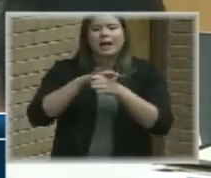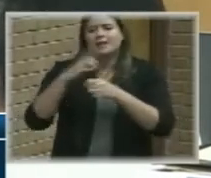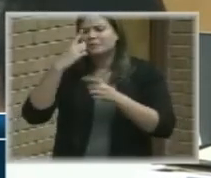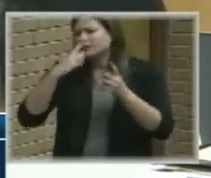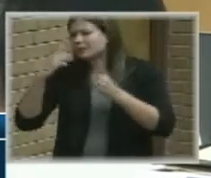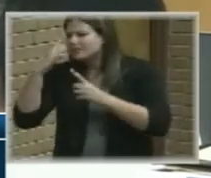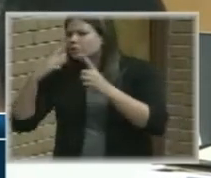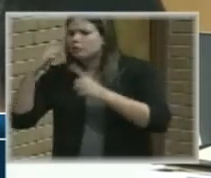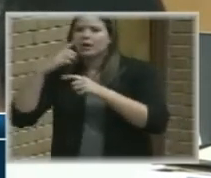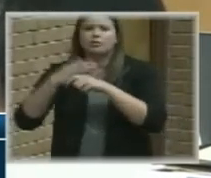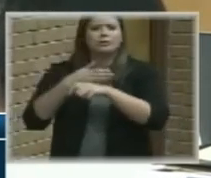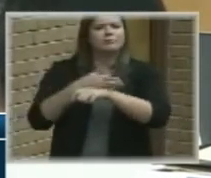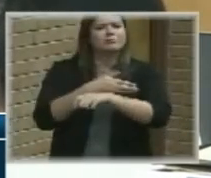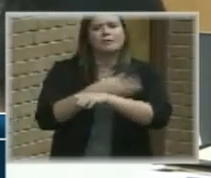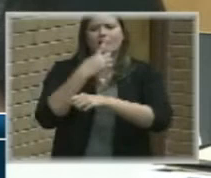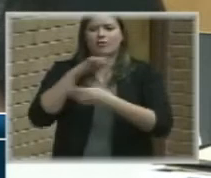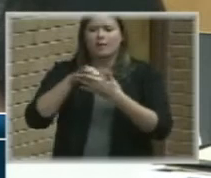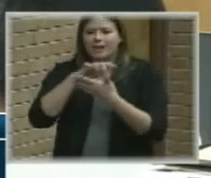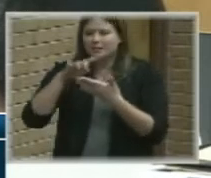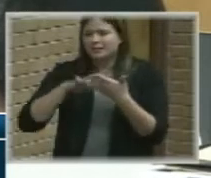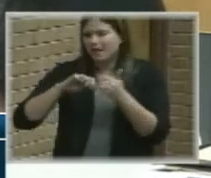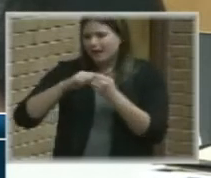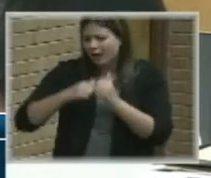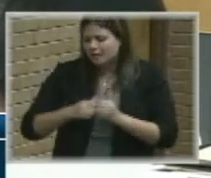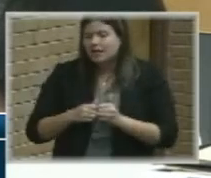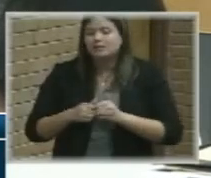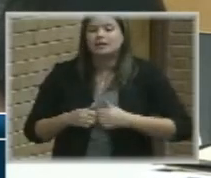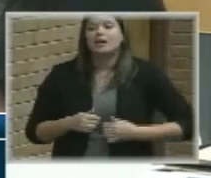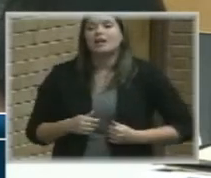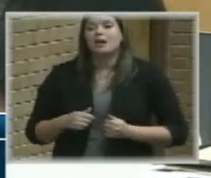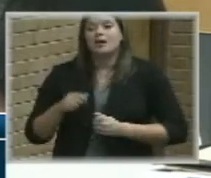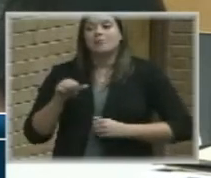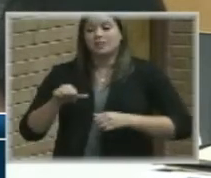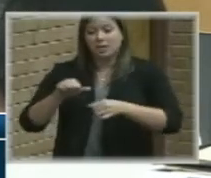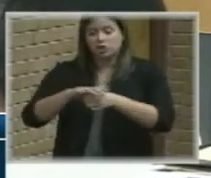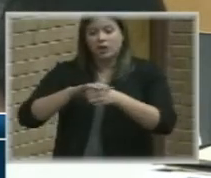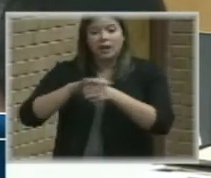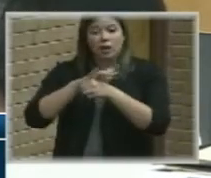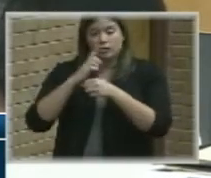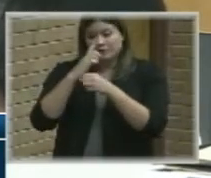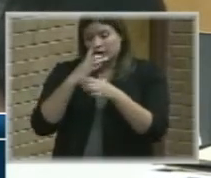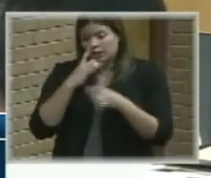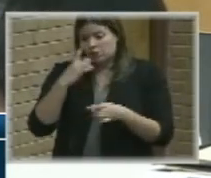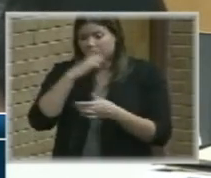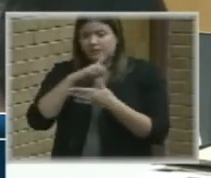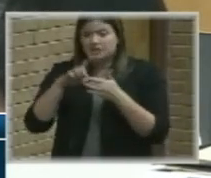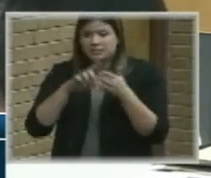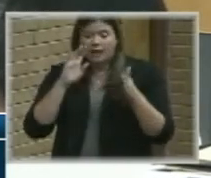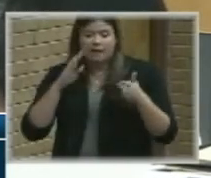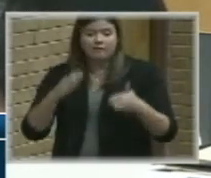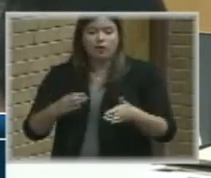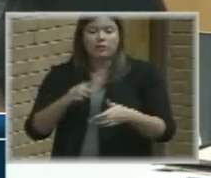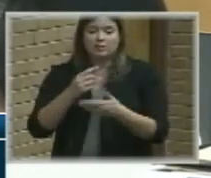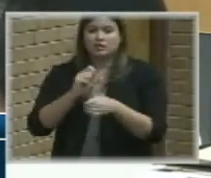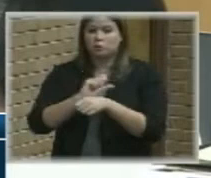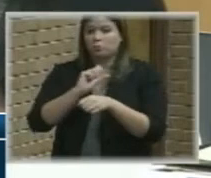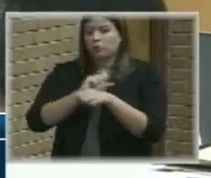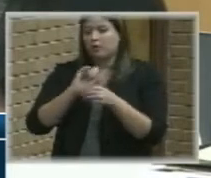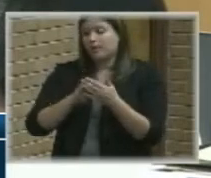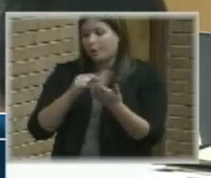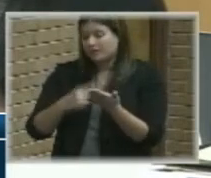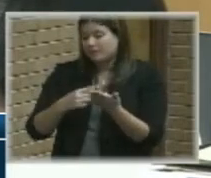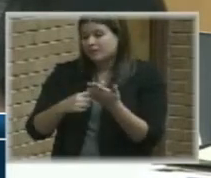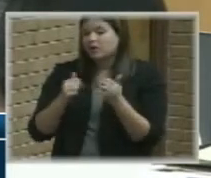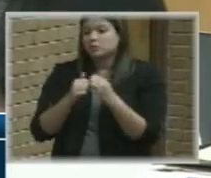in that design contest. And potential areas of interest for design focus were discussed with